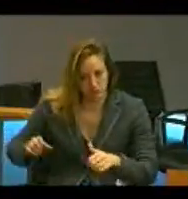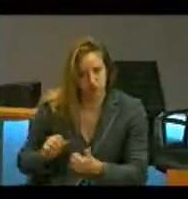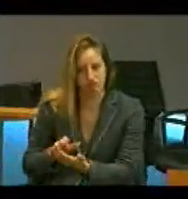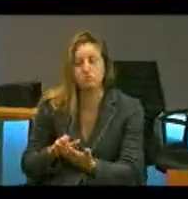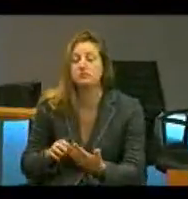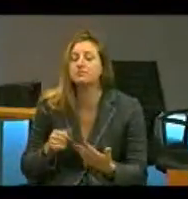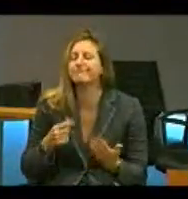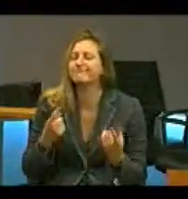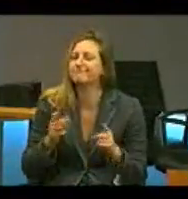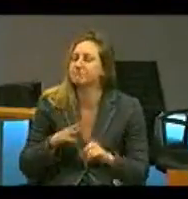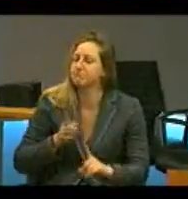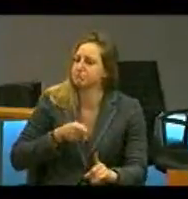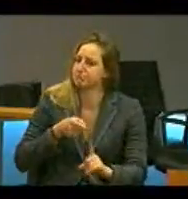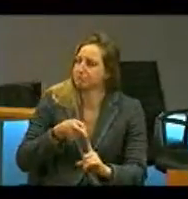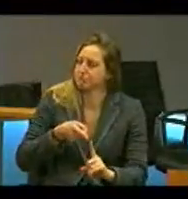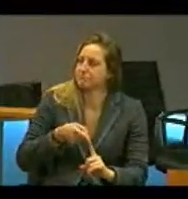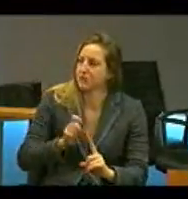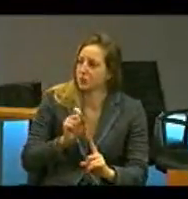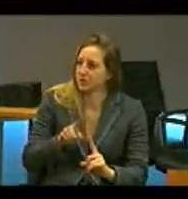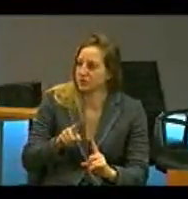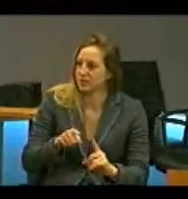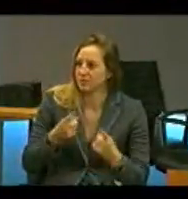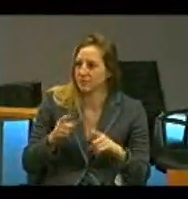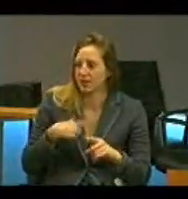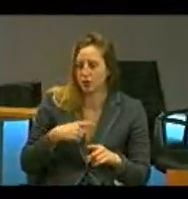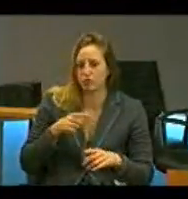this issue because in the testimony, there's both the